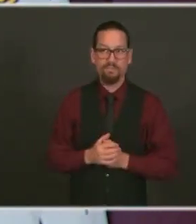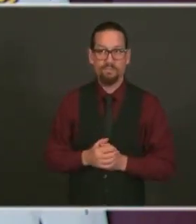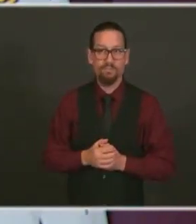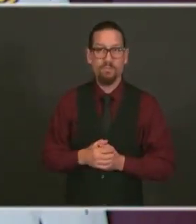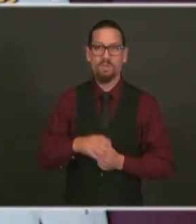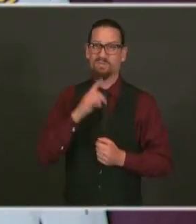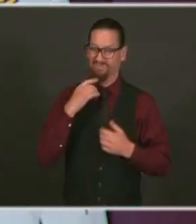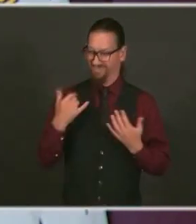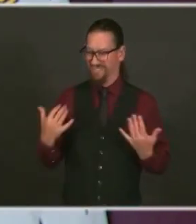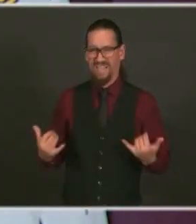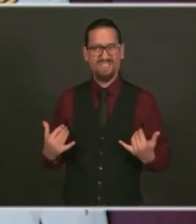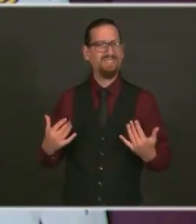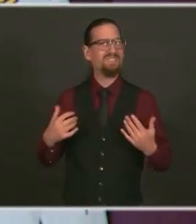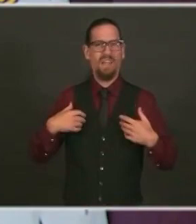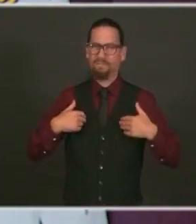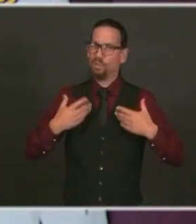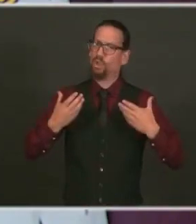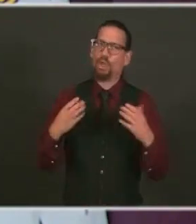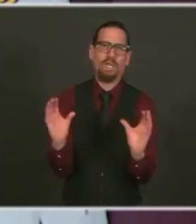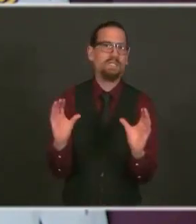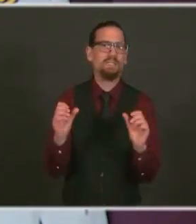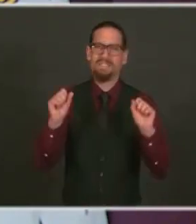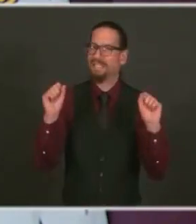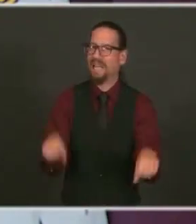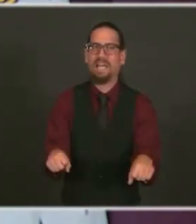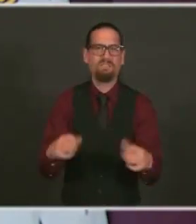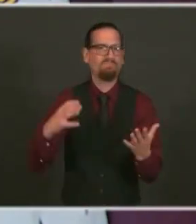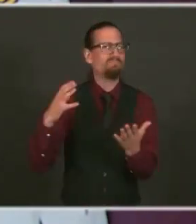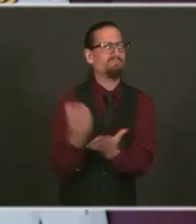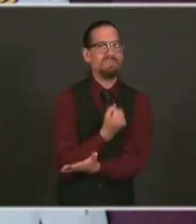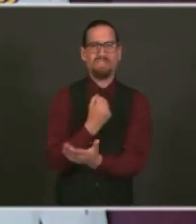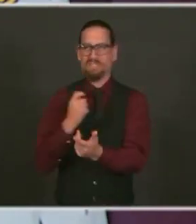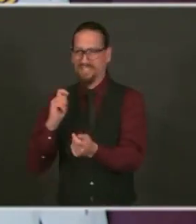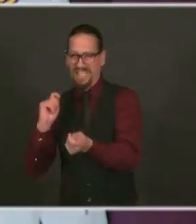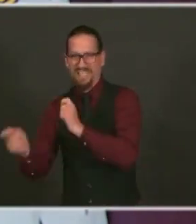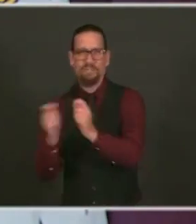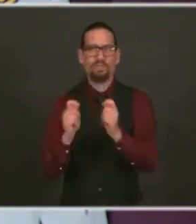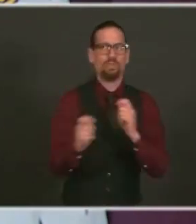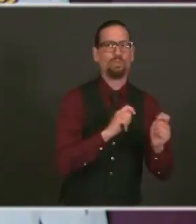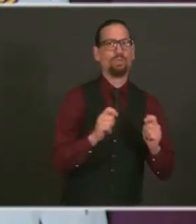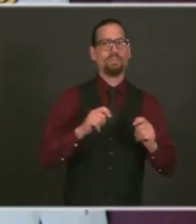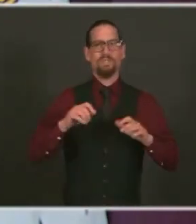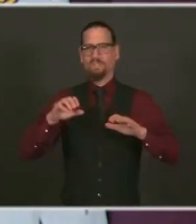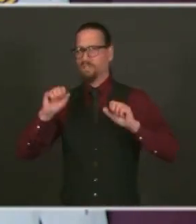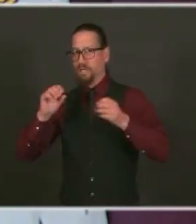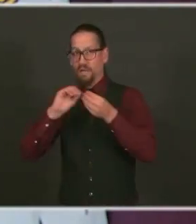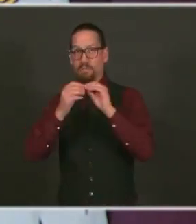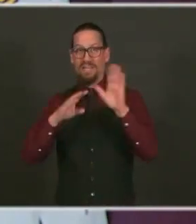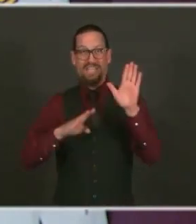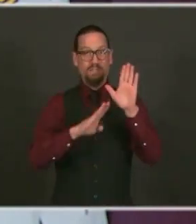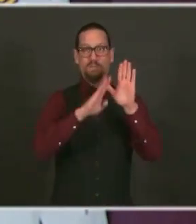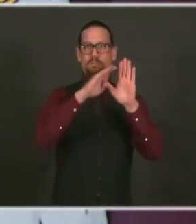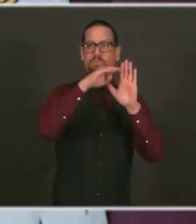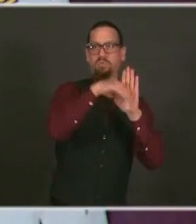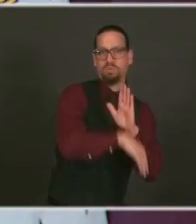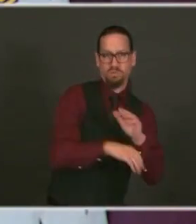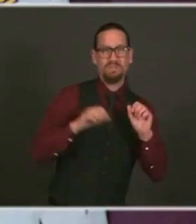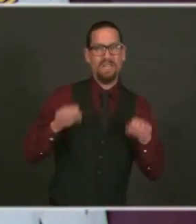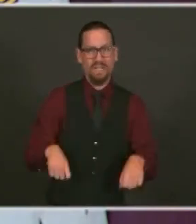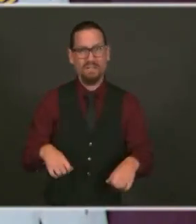beds ready to go. It is ready to go because currently we're on a path to open it up in a few weeks.